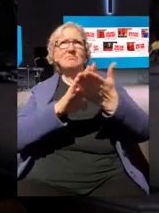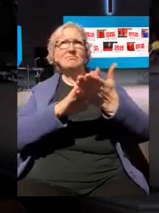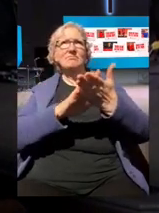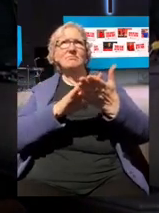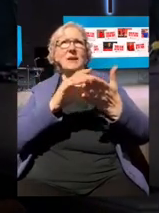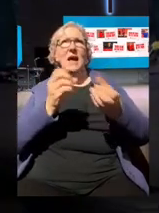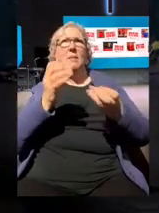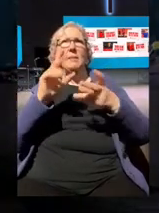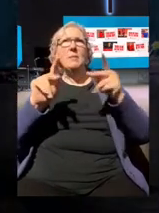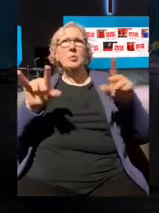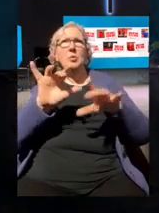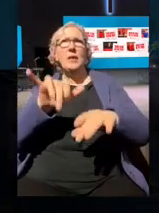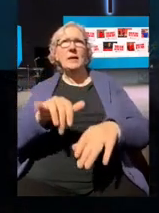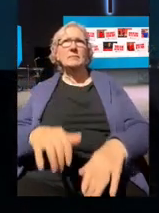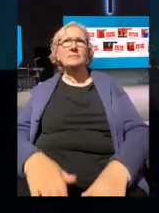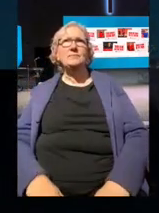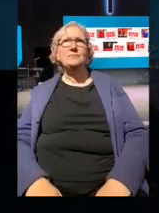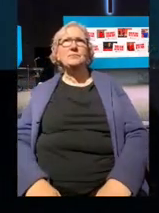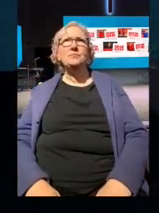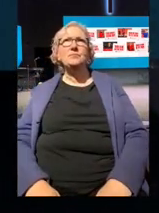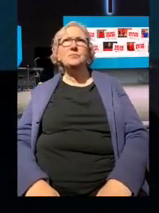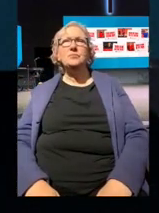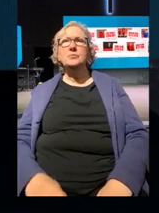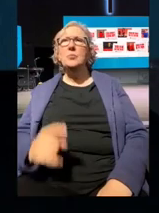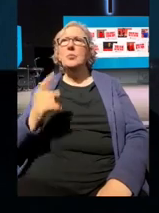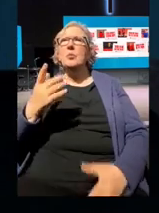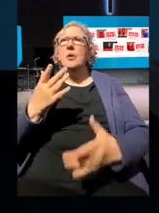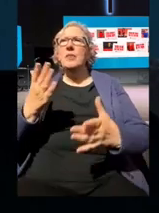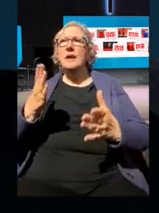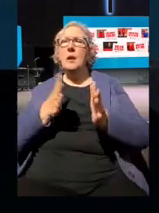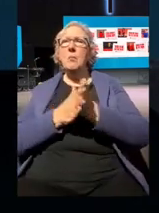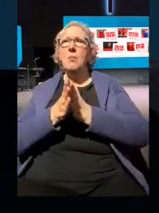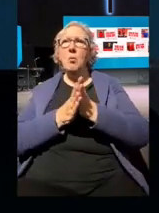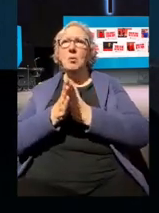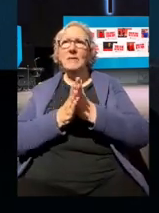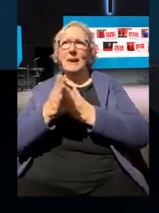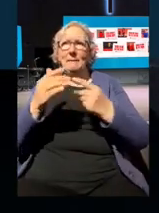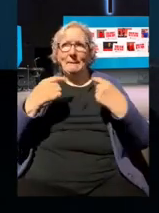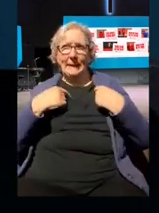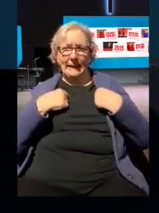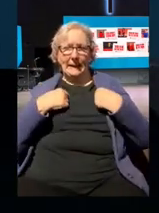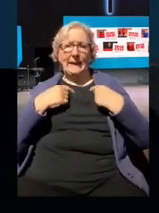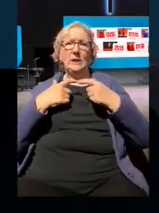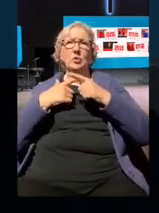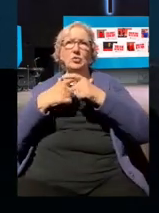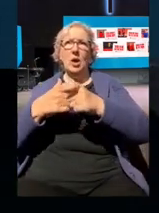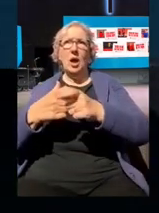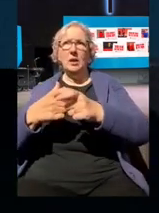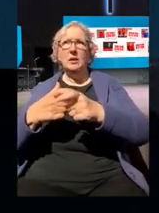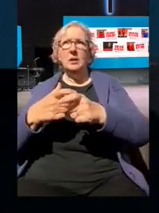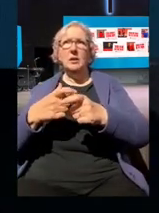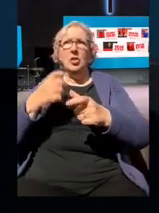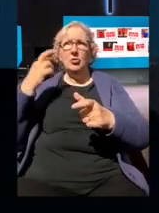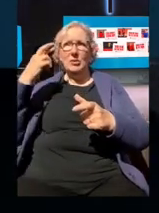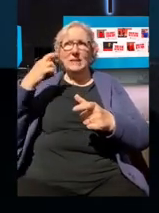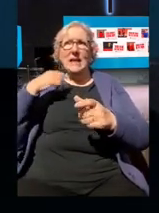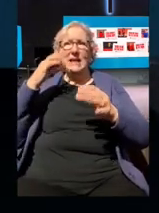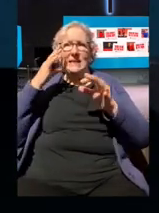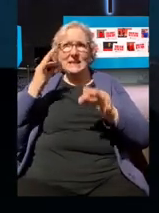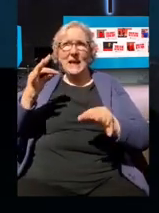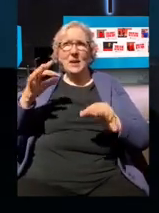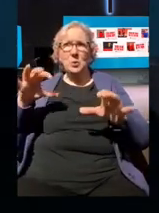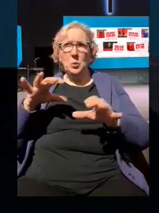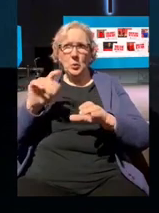that. One thing that motivated me to run a marathon, it was really the reason I decided to do it way back